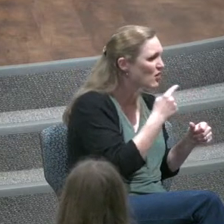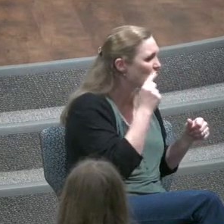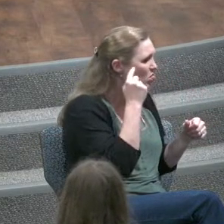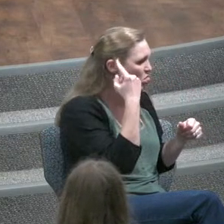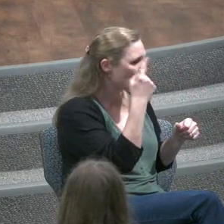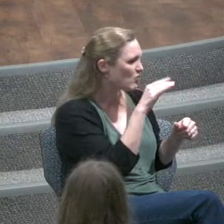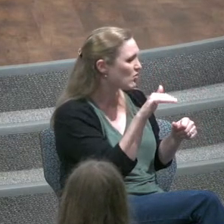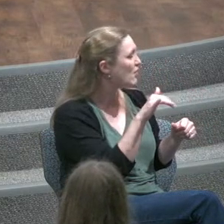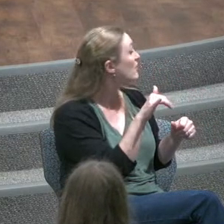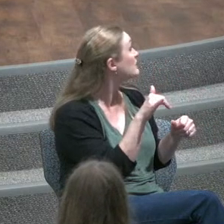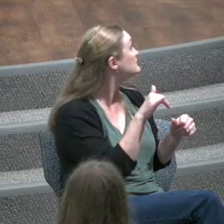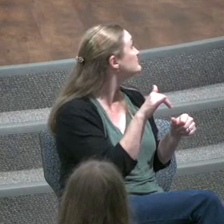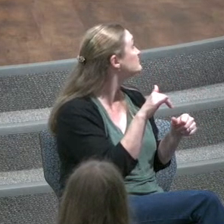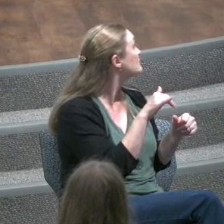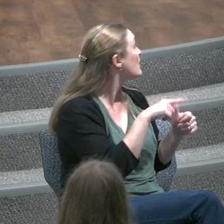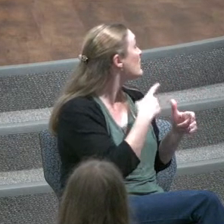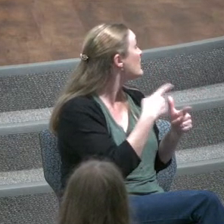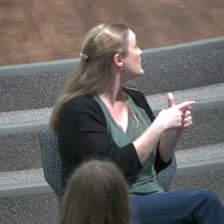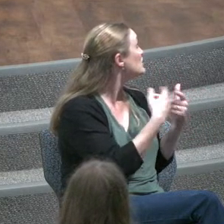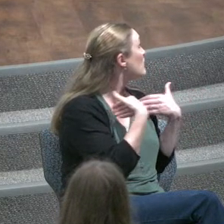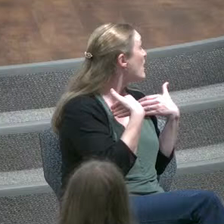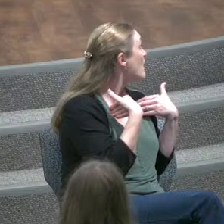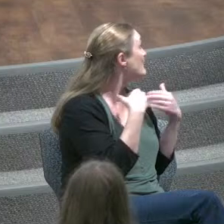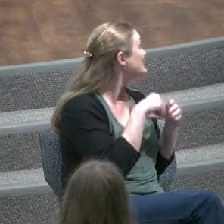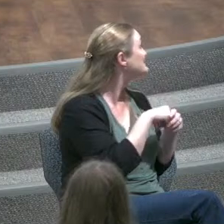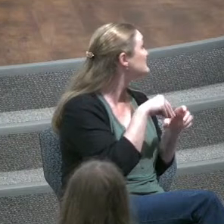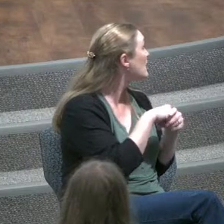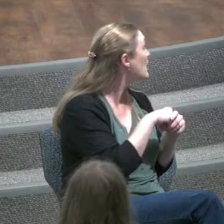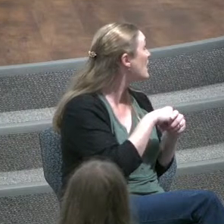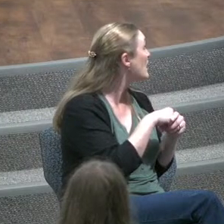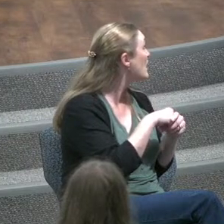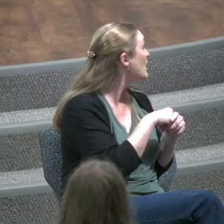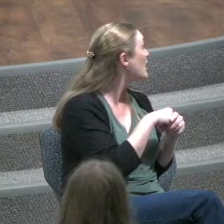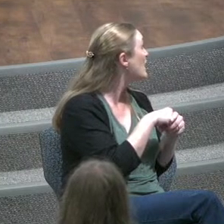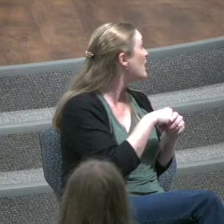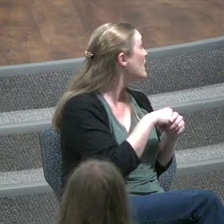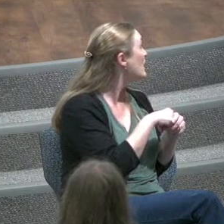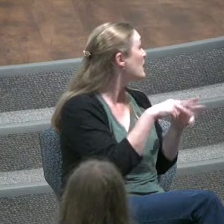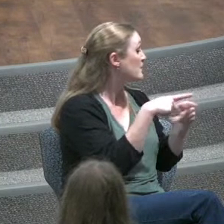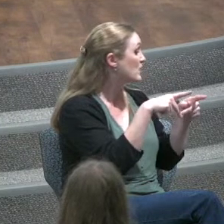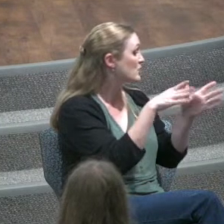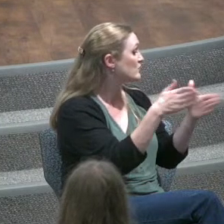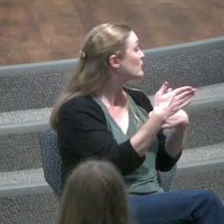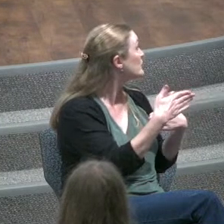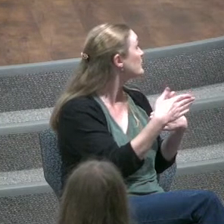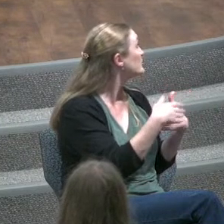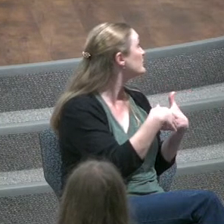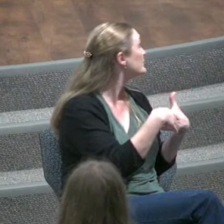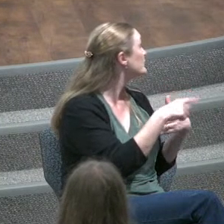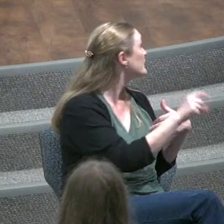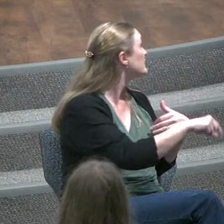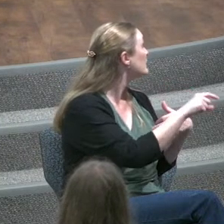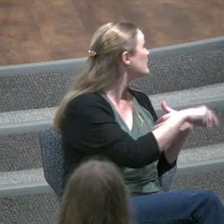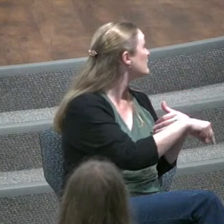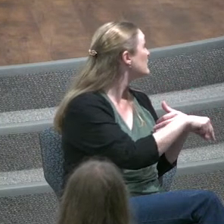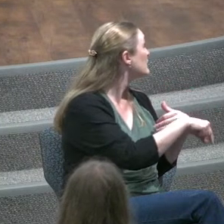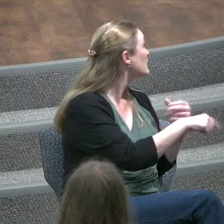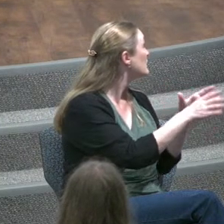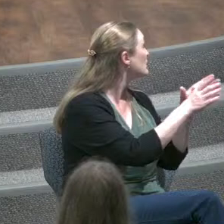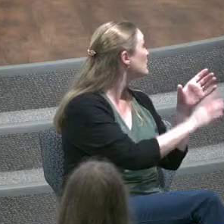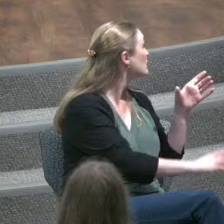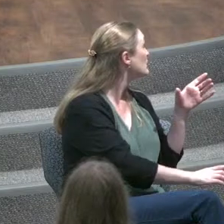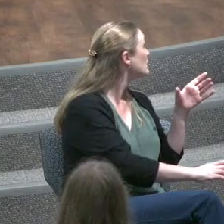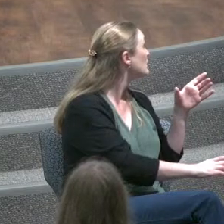main tower would have looked like. And then you've got inside of here, you have a reception hall up in the upper right. Down here,